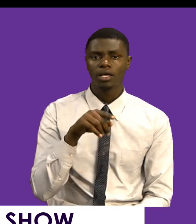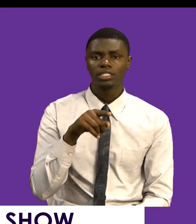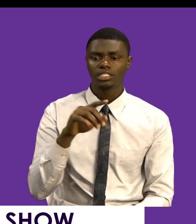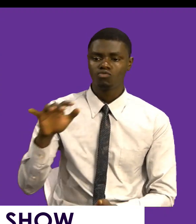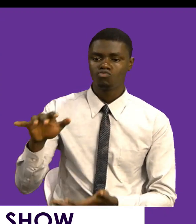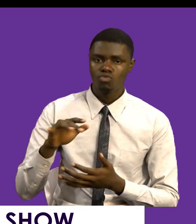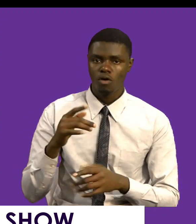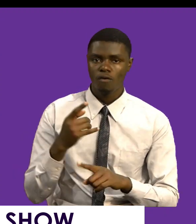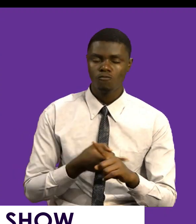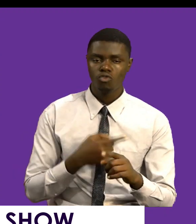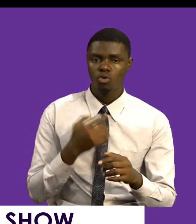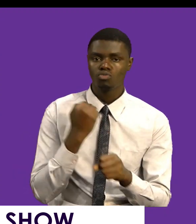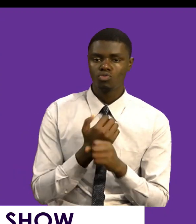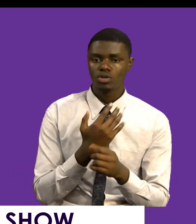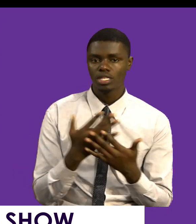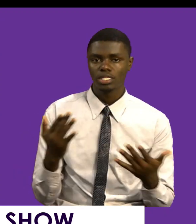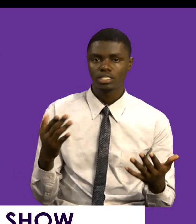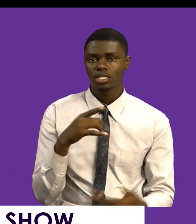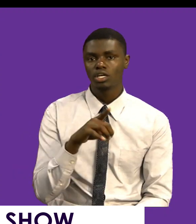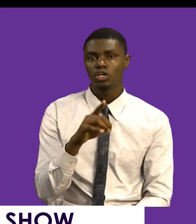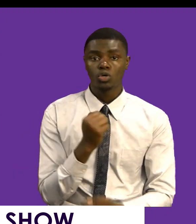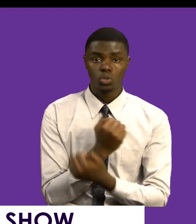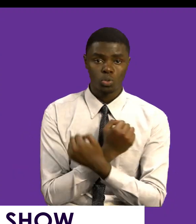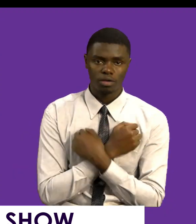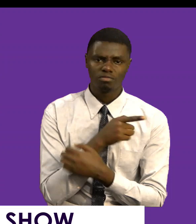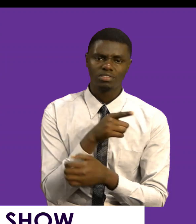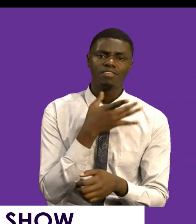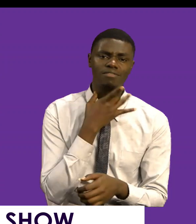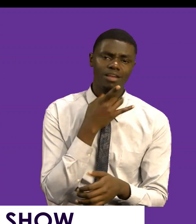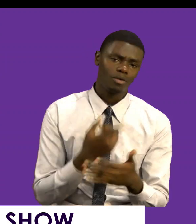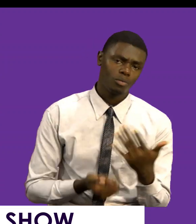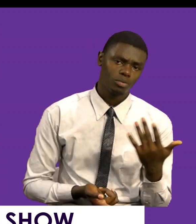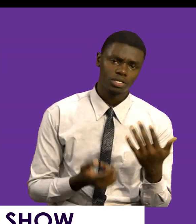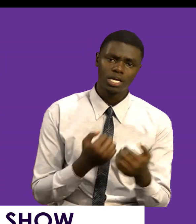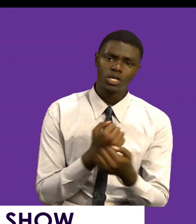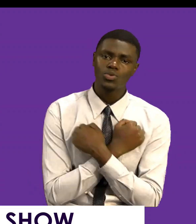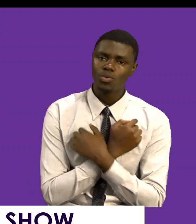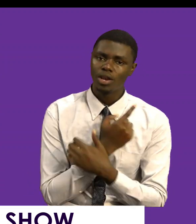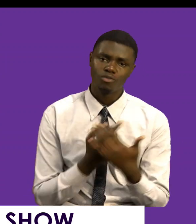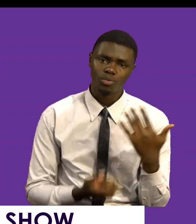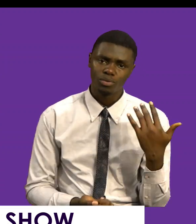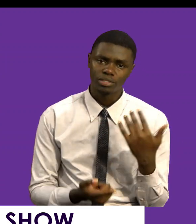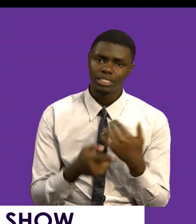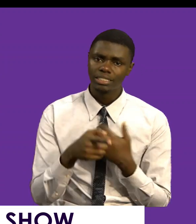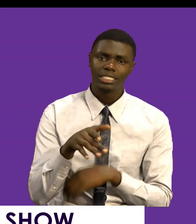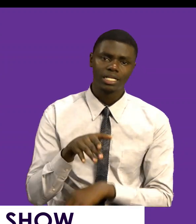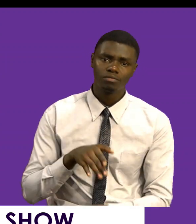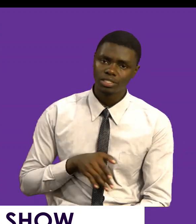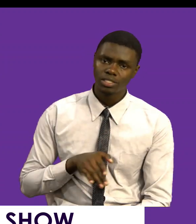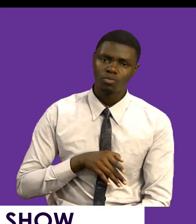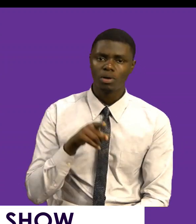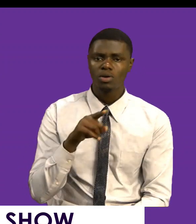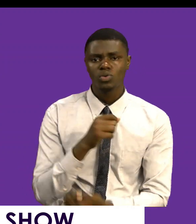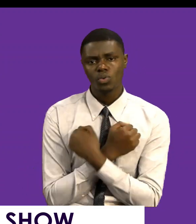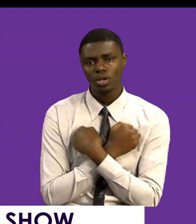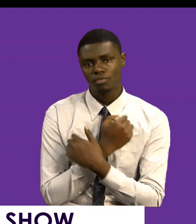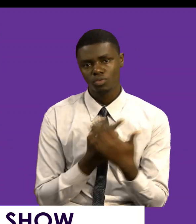from doing the things that you like. What do you like? You as a woman, what do you